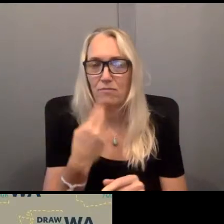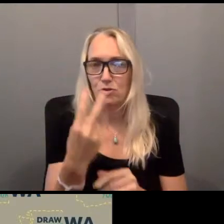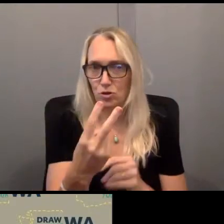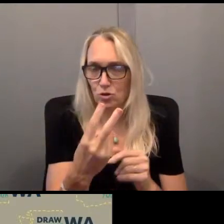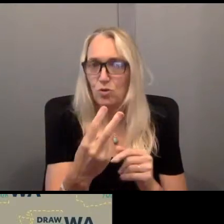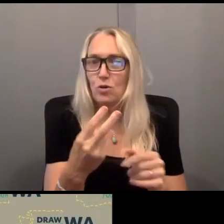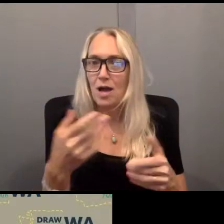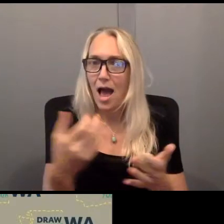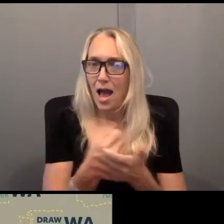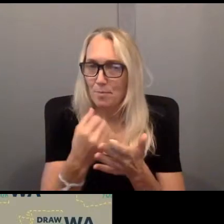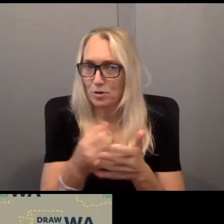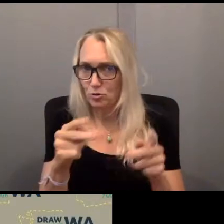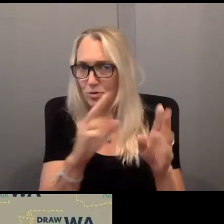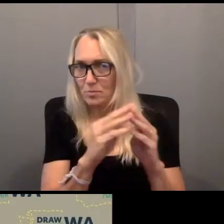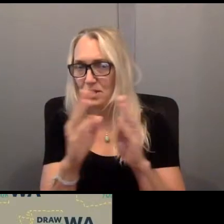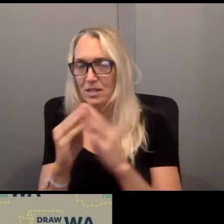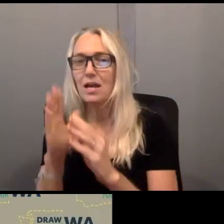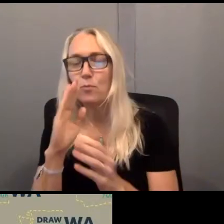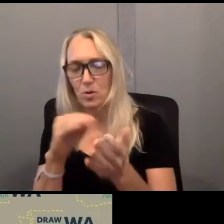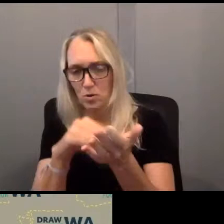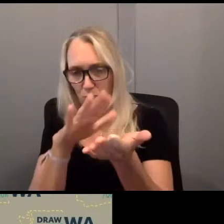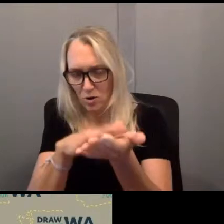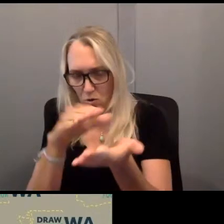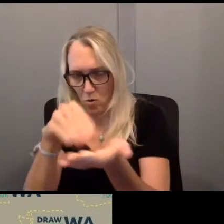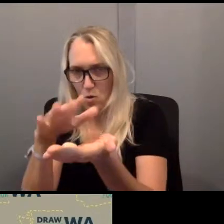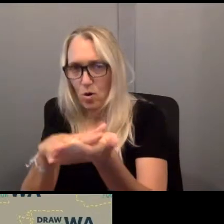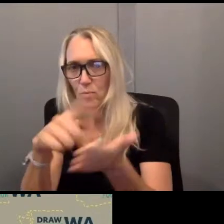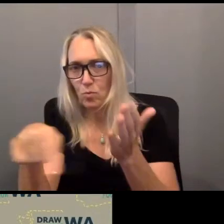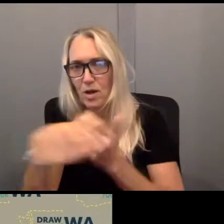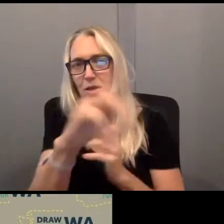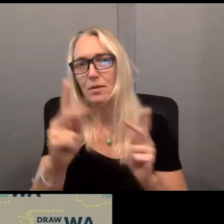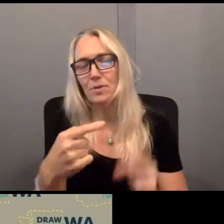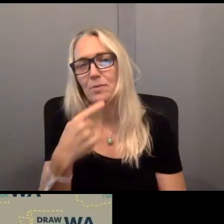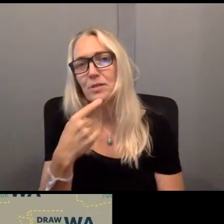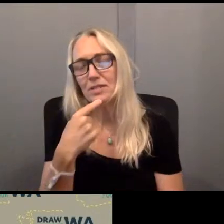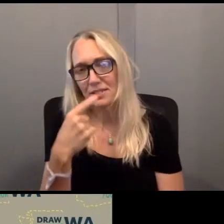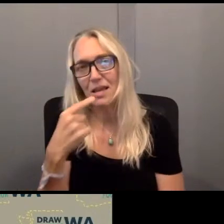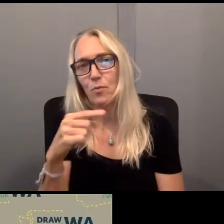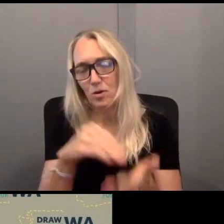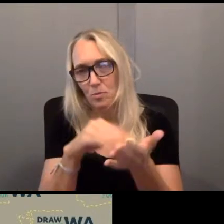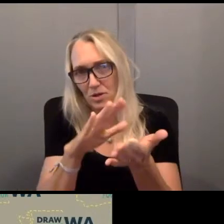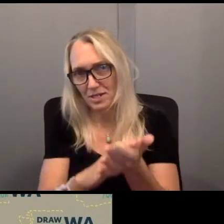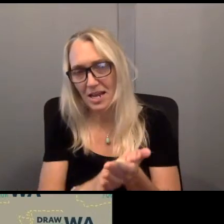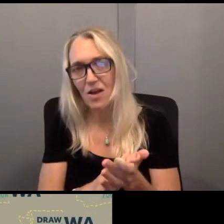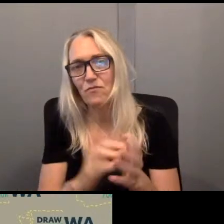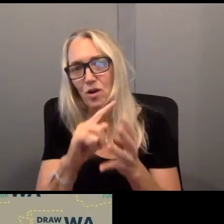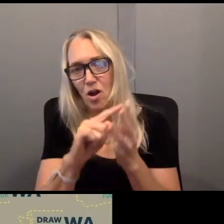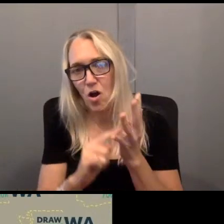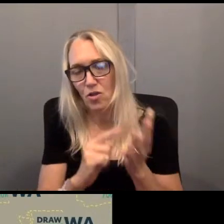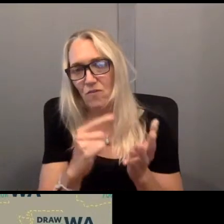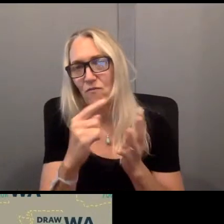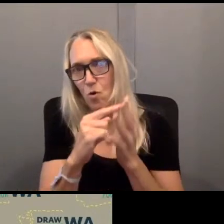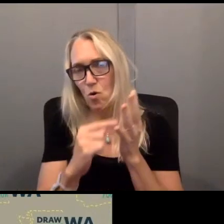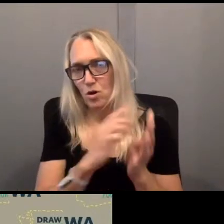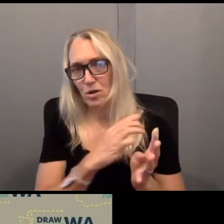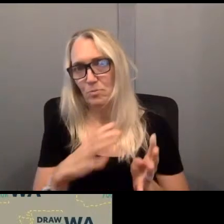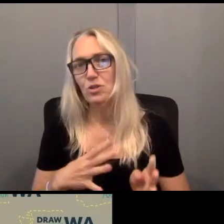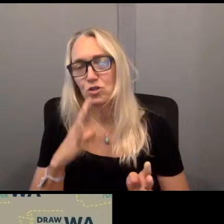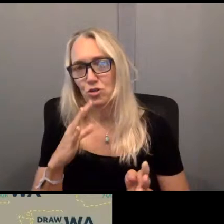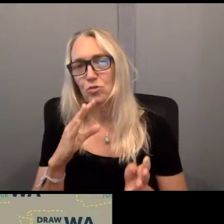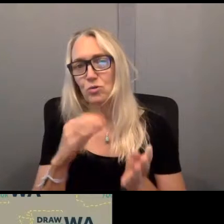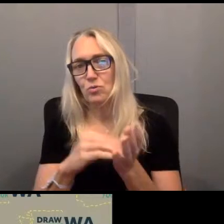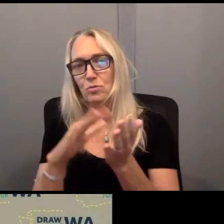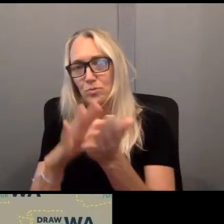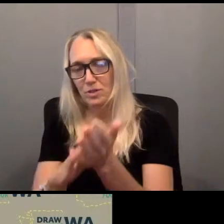comments heard will be recorded into the official record and reviewed by all 4 voting commissioners. This afternoon, we are joined